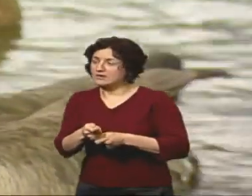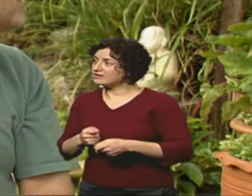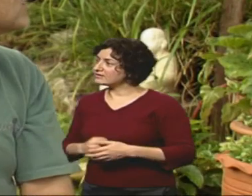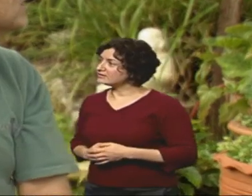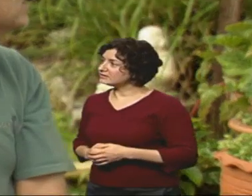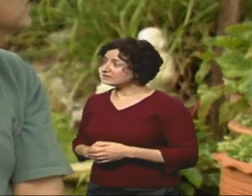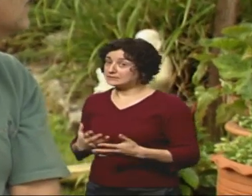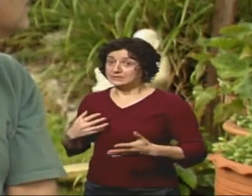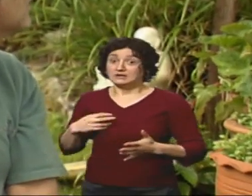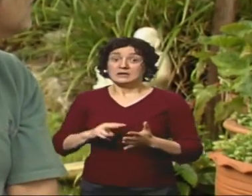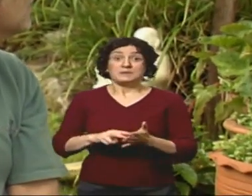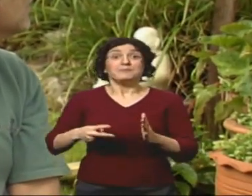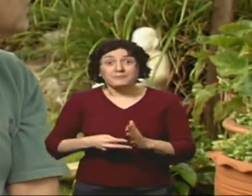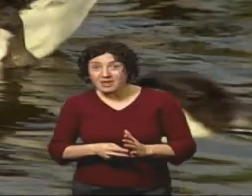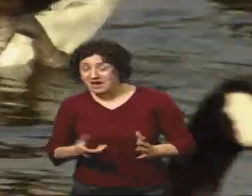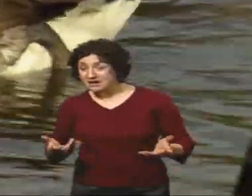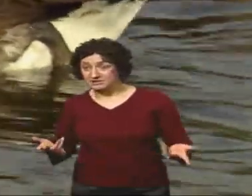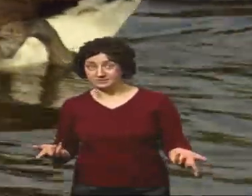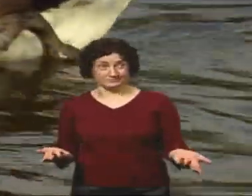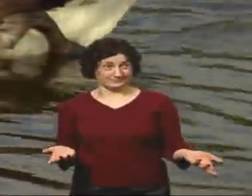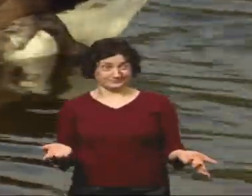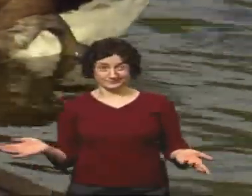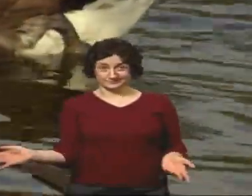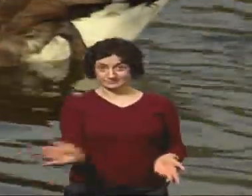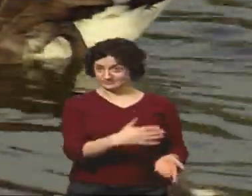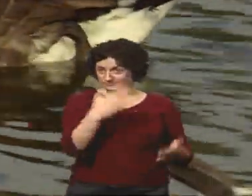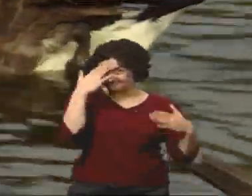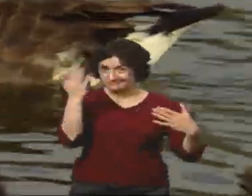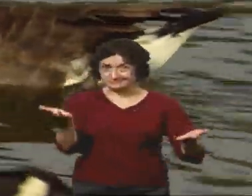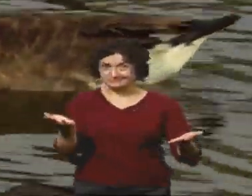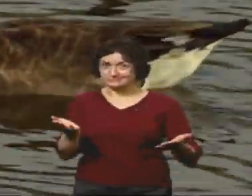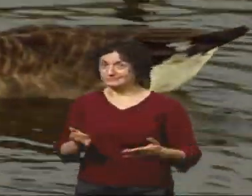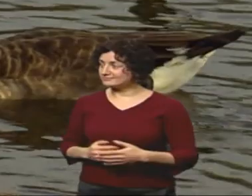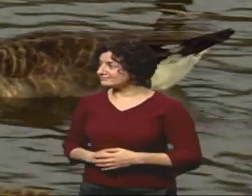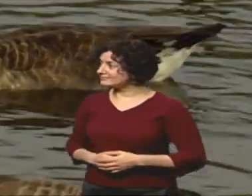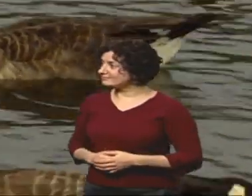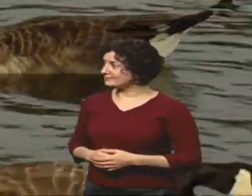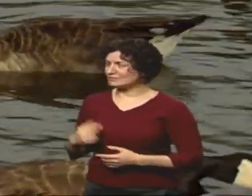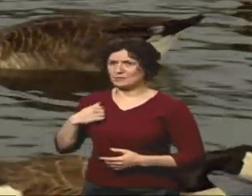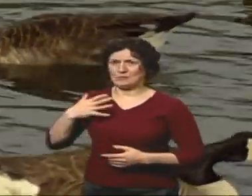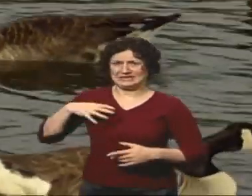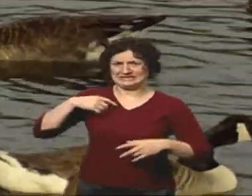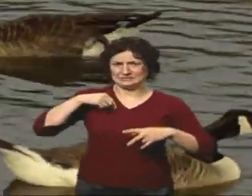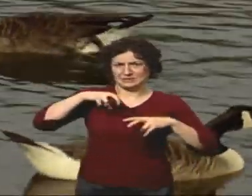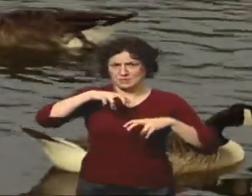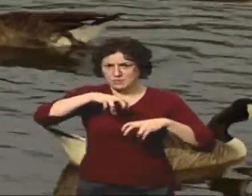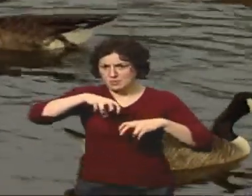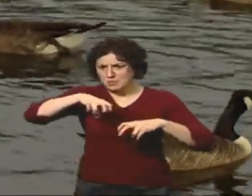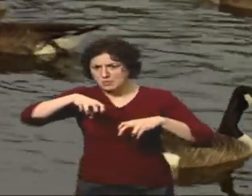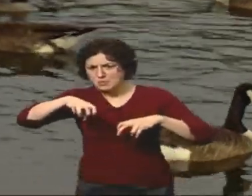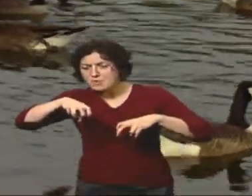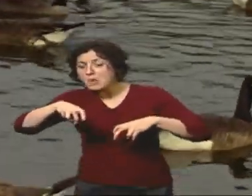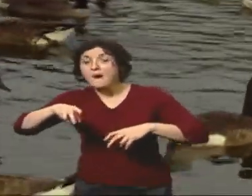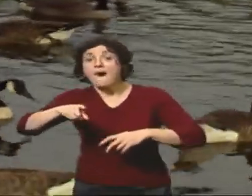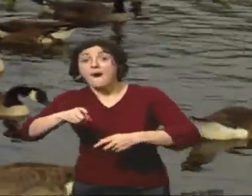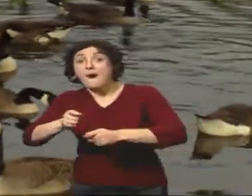The plan of action is nobody knows. It's a matter of seeing how close she can come in. If we can get her on the bank, that would be the easiest way. And